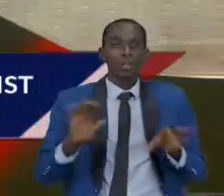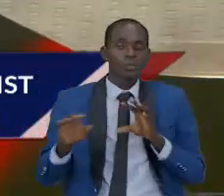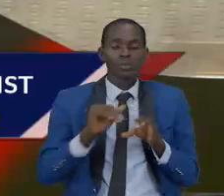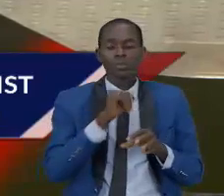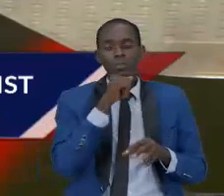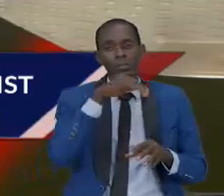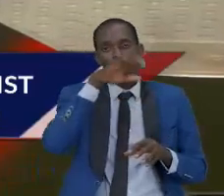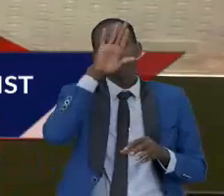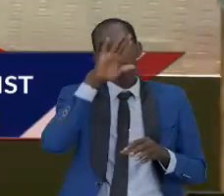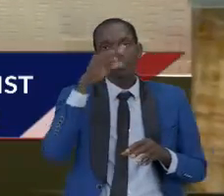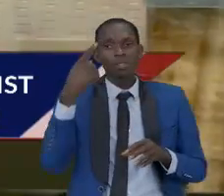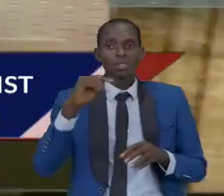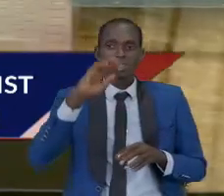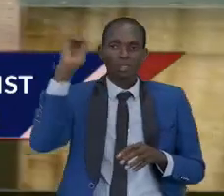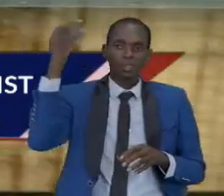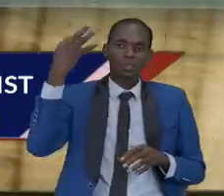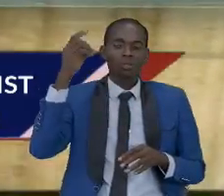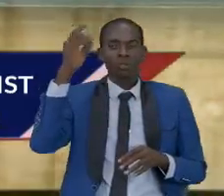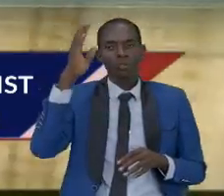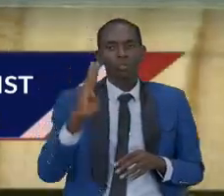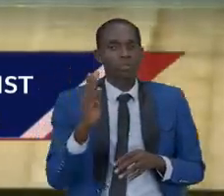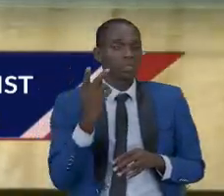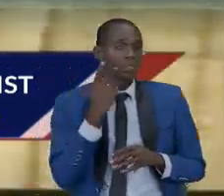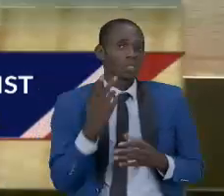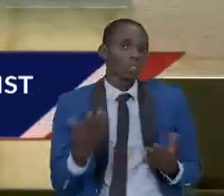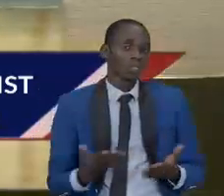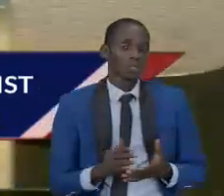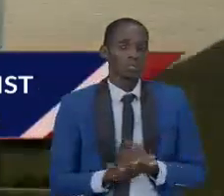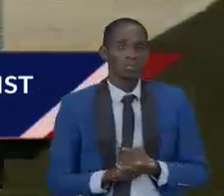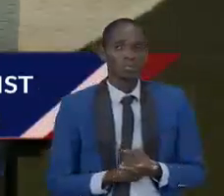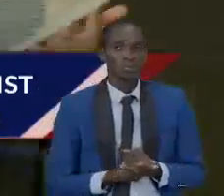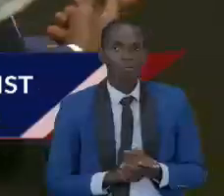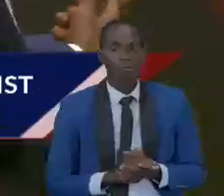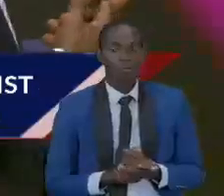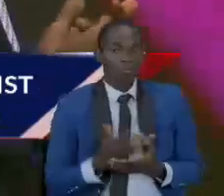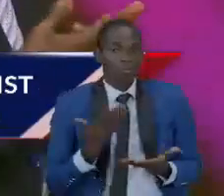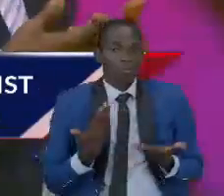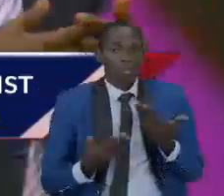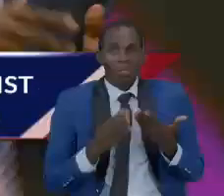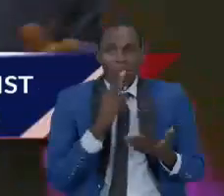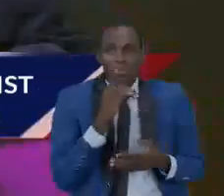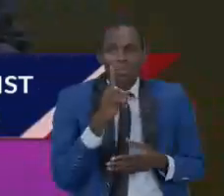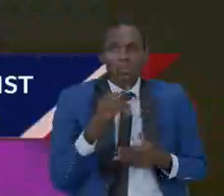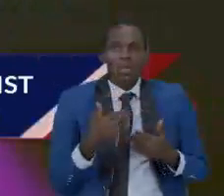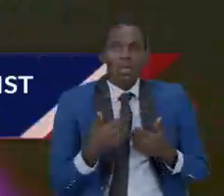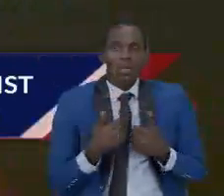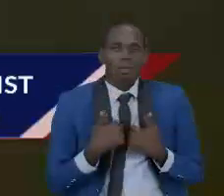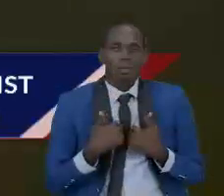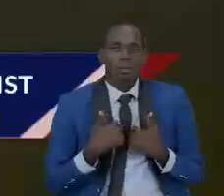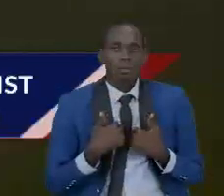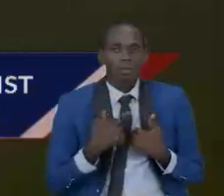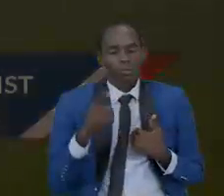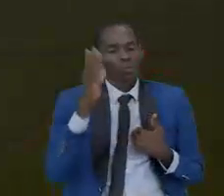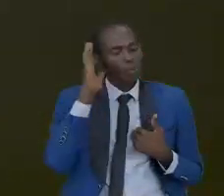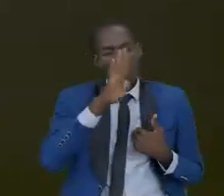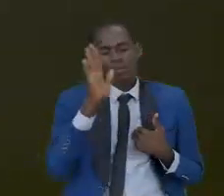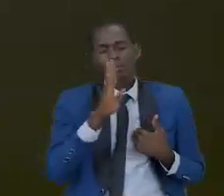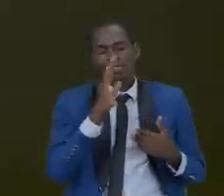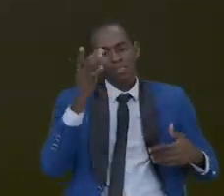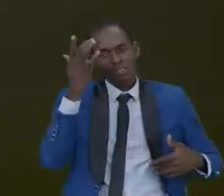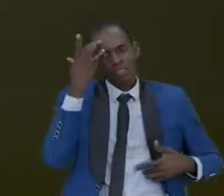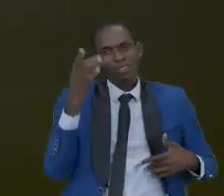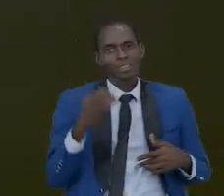of God look up here let's say you have you'll never be sick